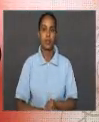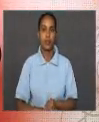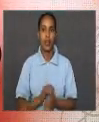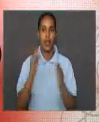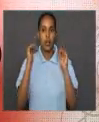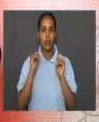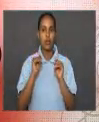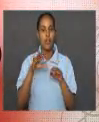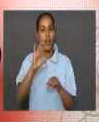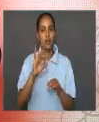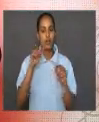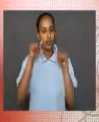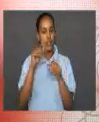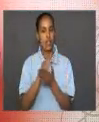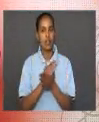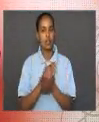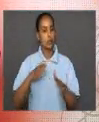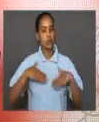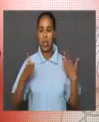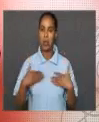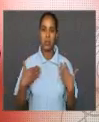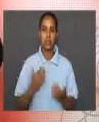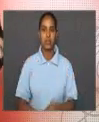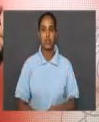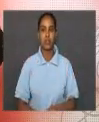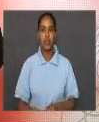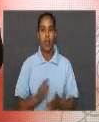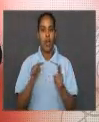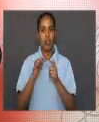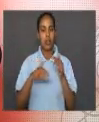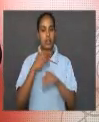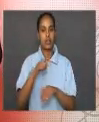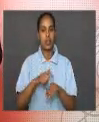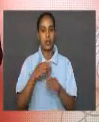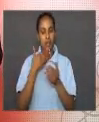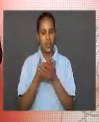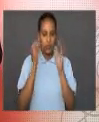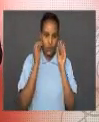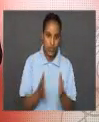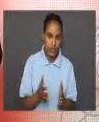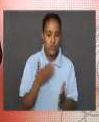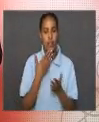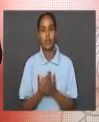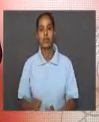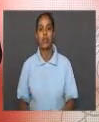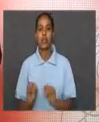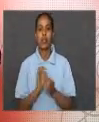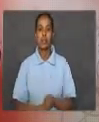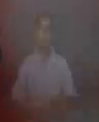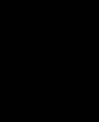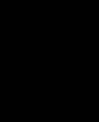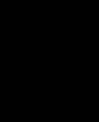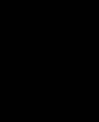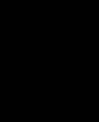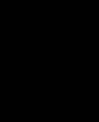I hope that you have found today's lesson enjoyable. Until next time, thank you, teacher. Thank you, students.